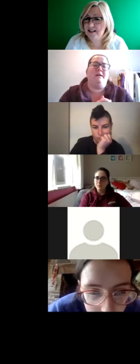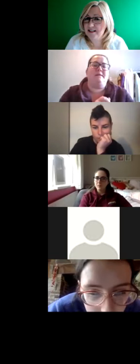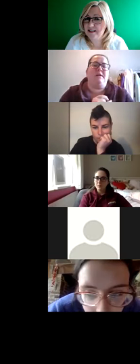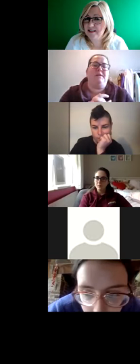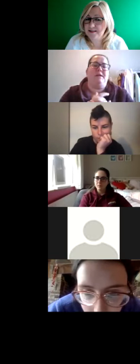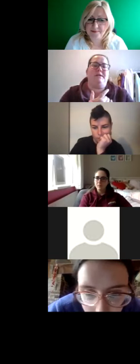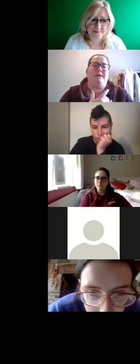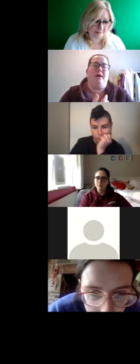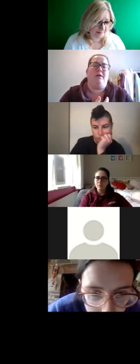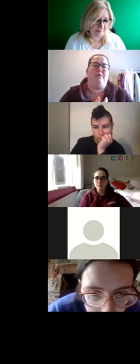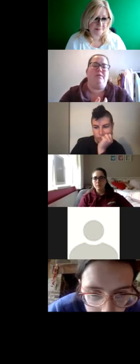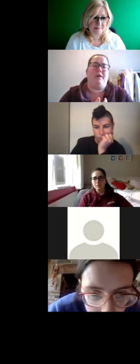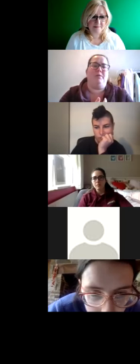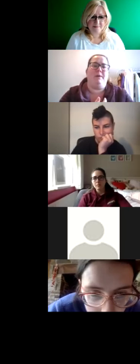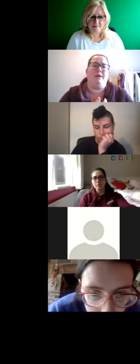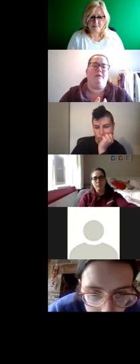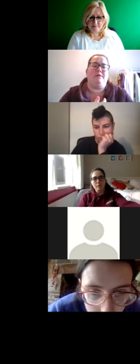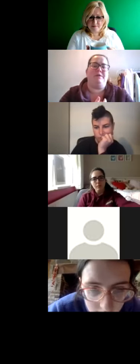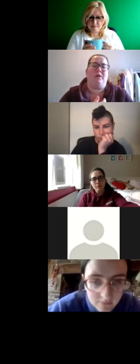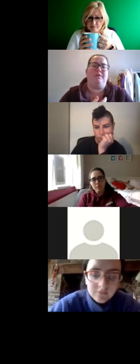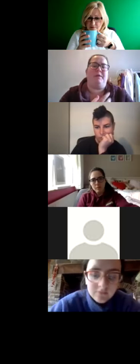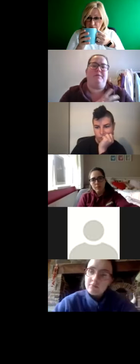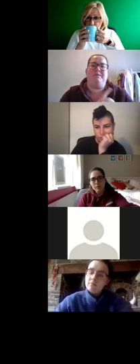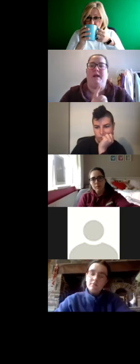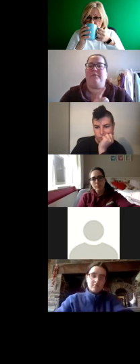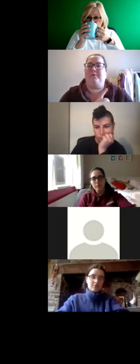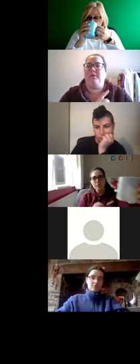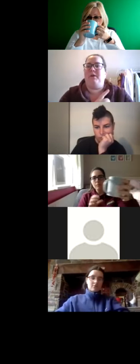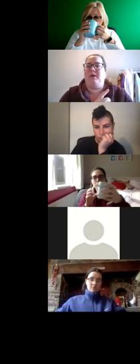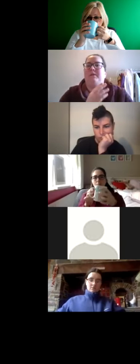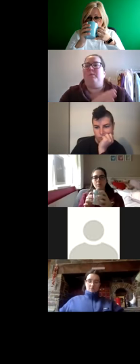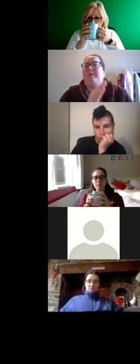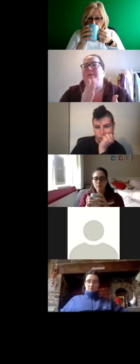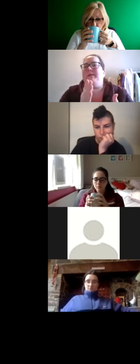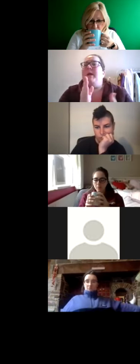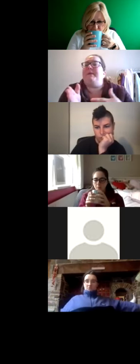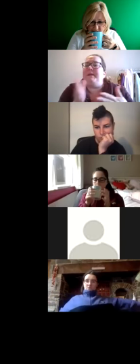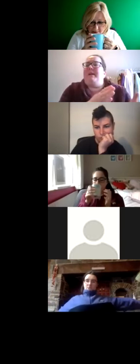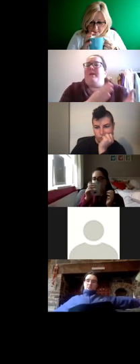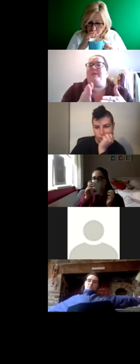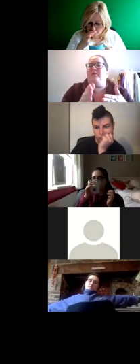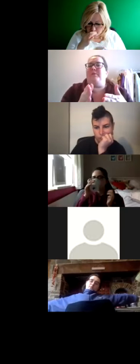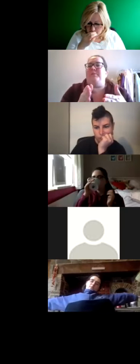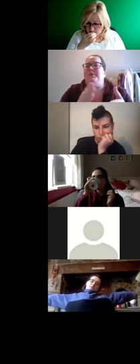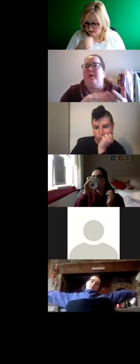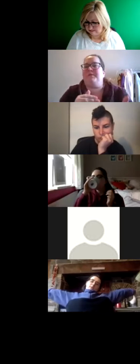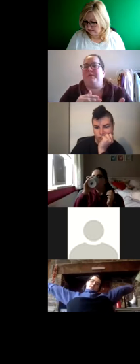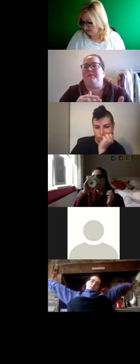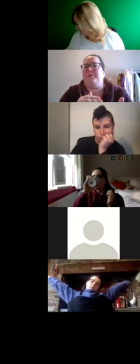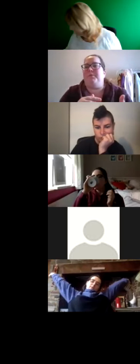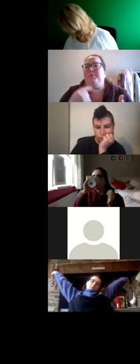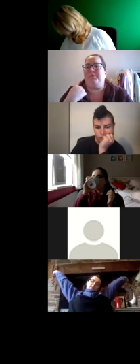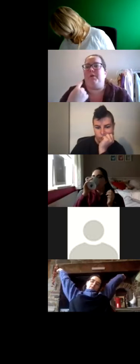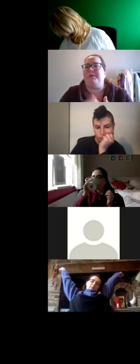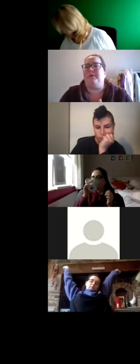Well, it has kind of the idea of there being the two concepts of deaf. Well, yeah, but like deaf and hearing, but not in